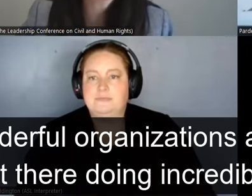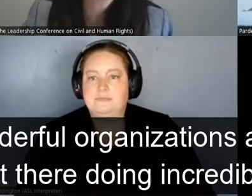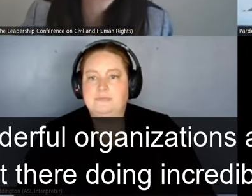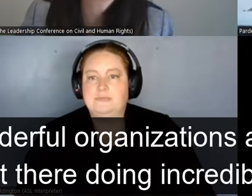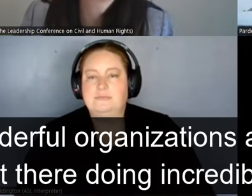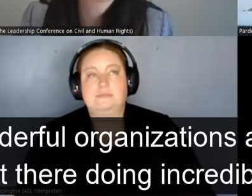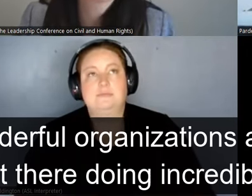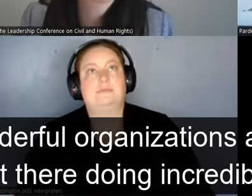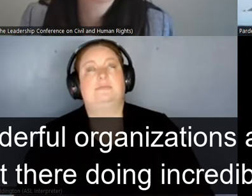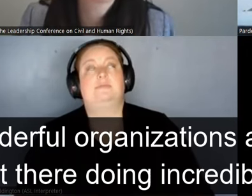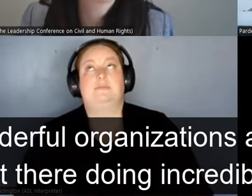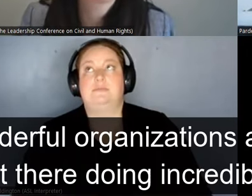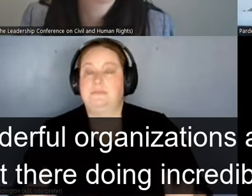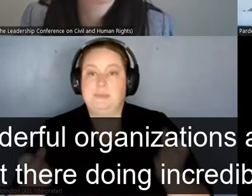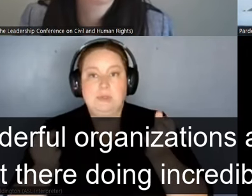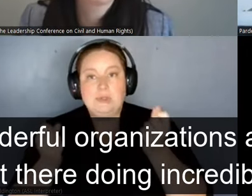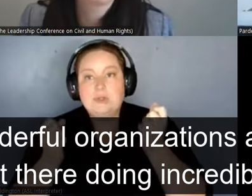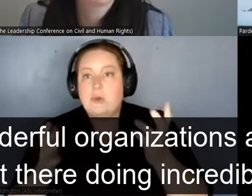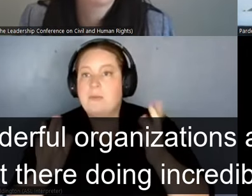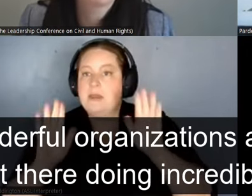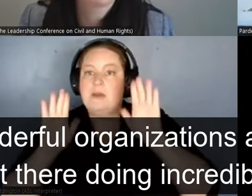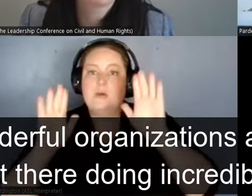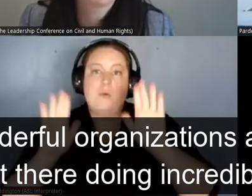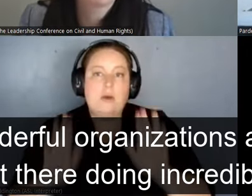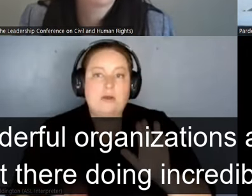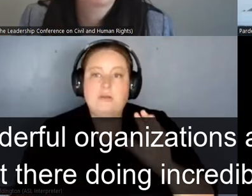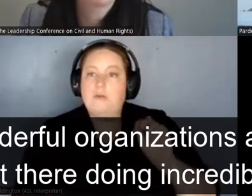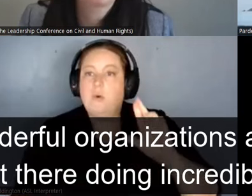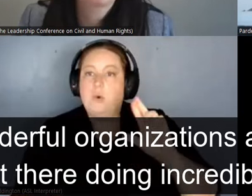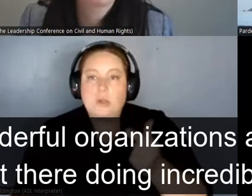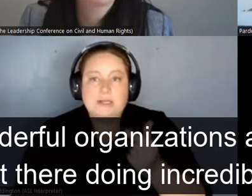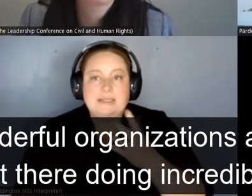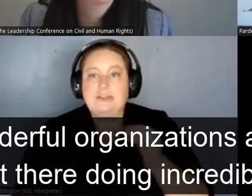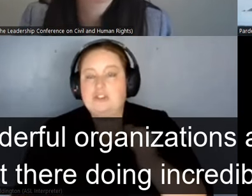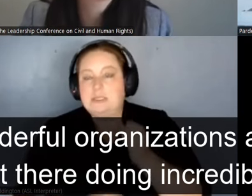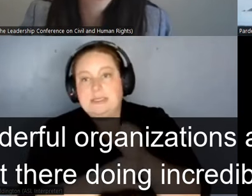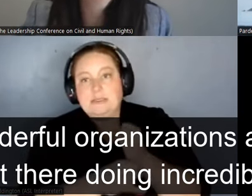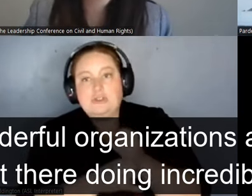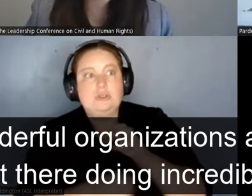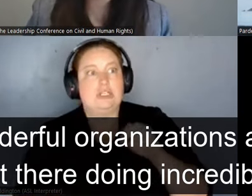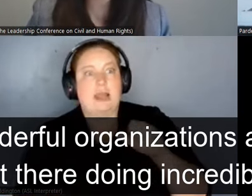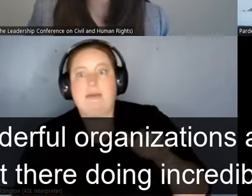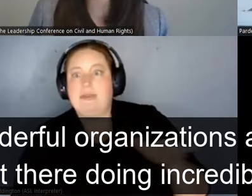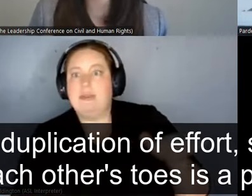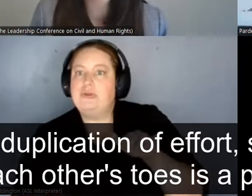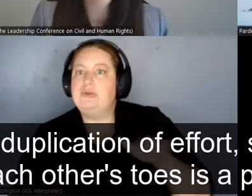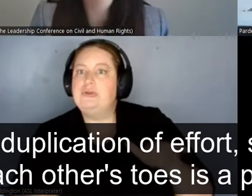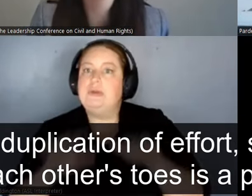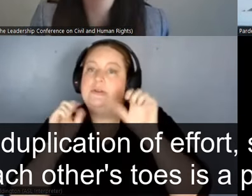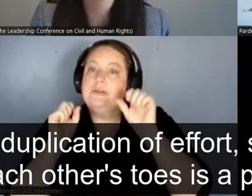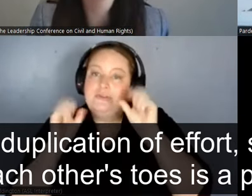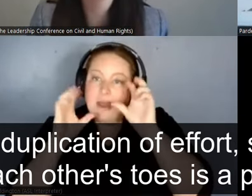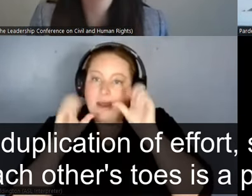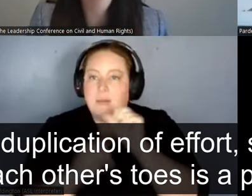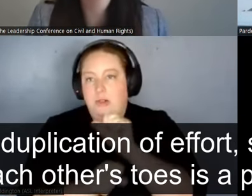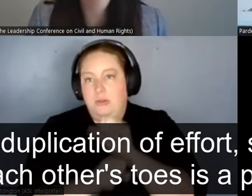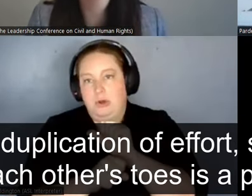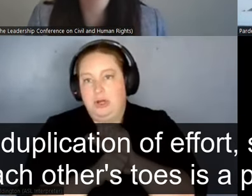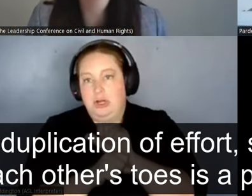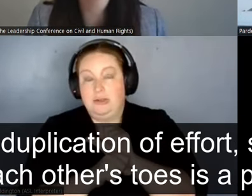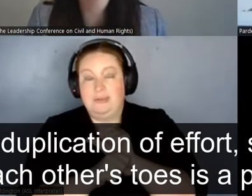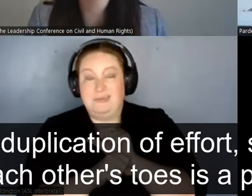So many wonderful organizations and institutions out there doing incredible work. My